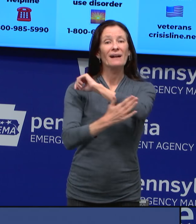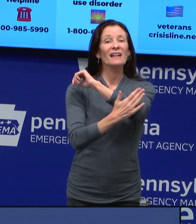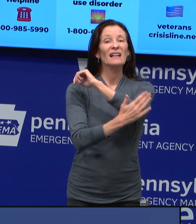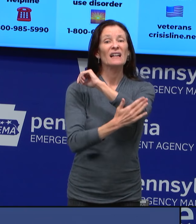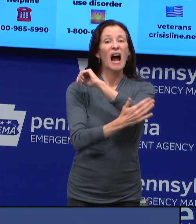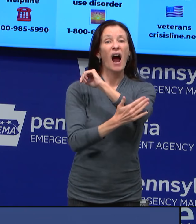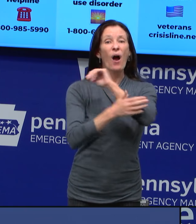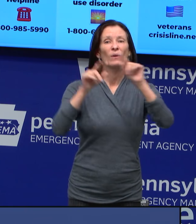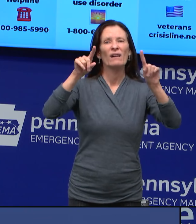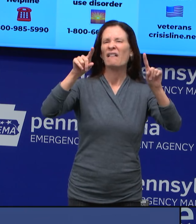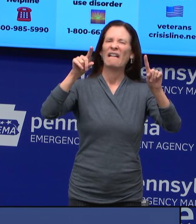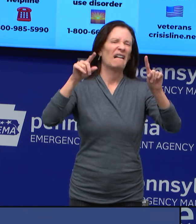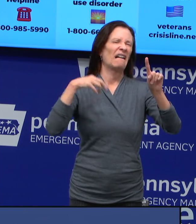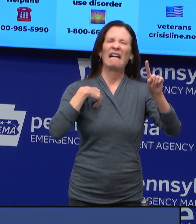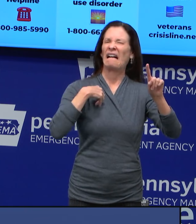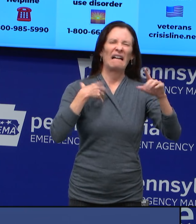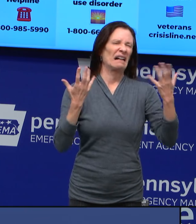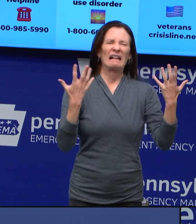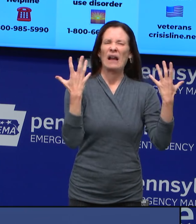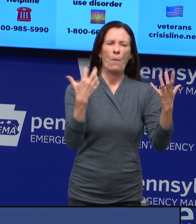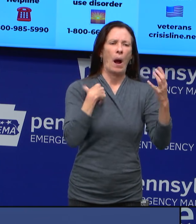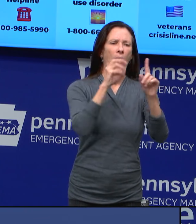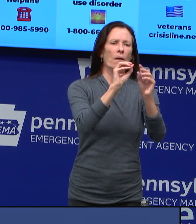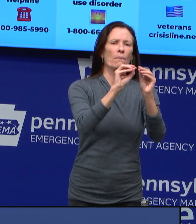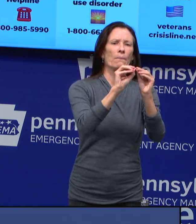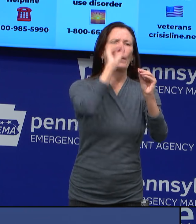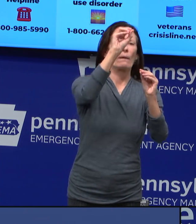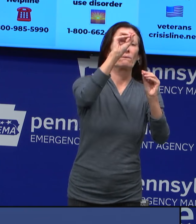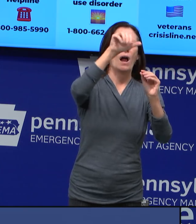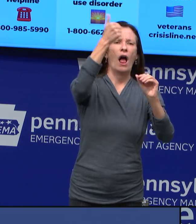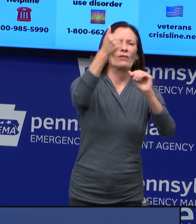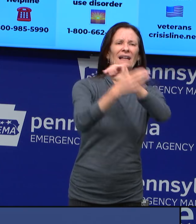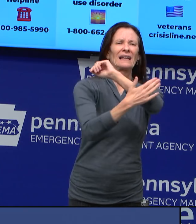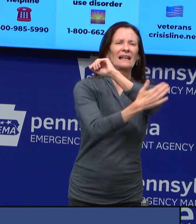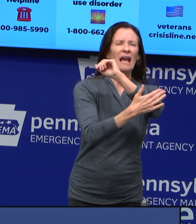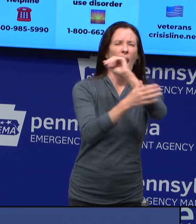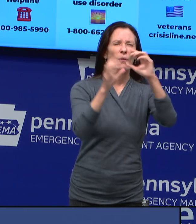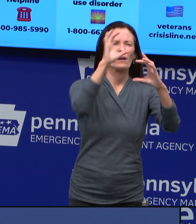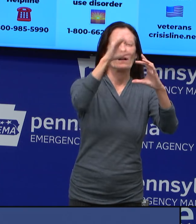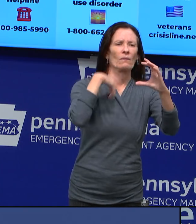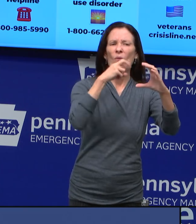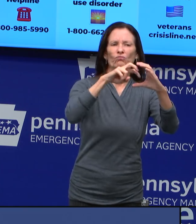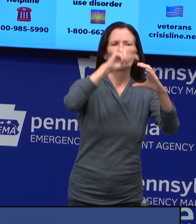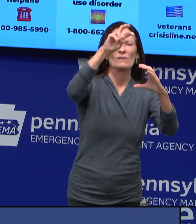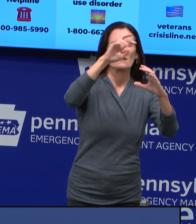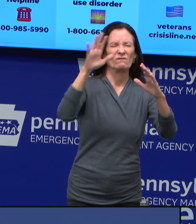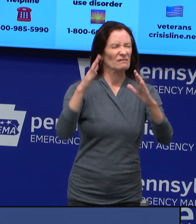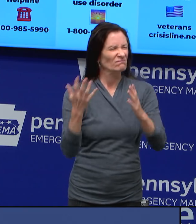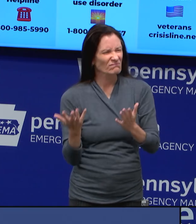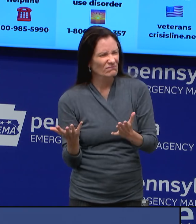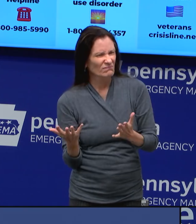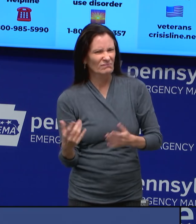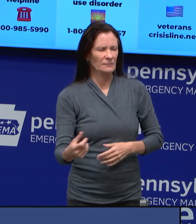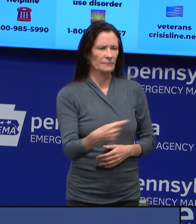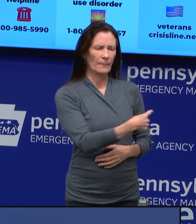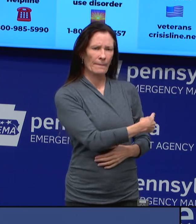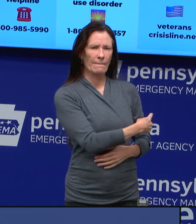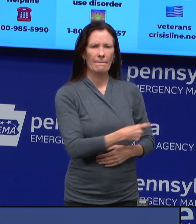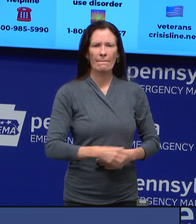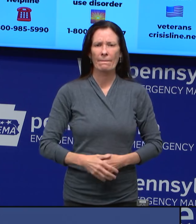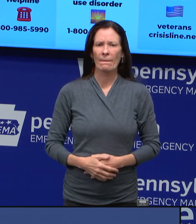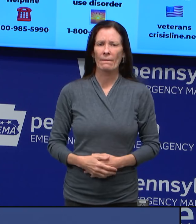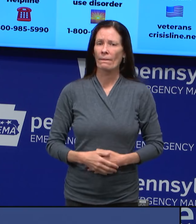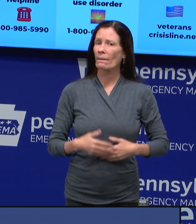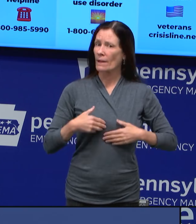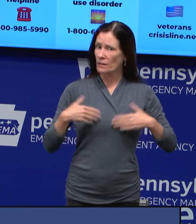handle those requests? Well, we'd be glad to take any requests and discuss all of those different options. But again, we're not going to be